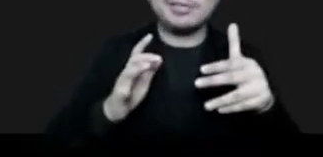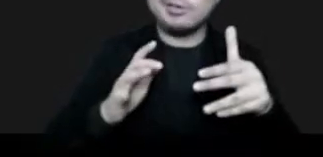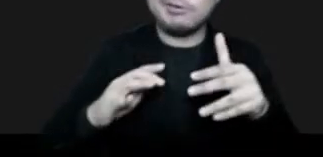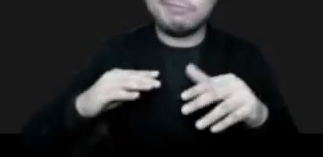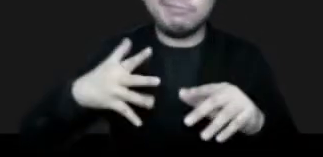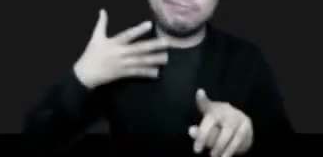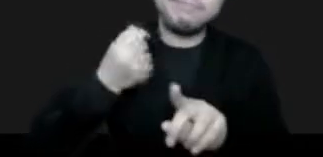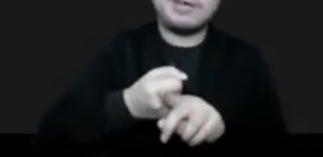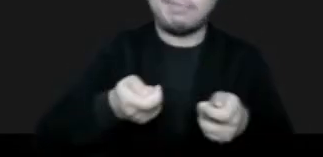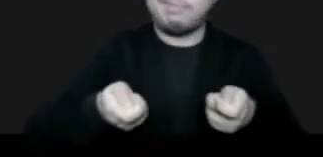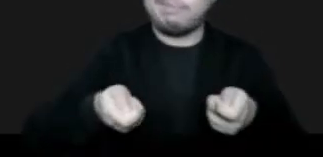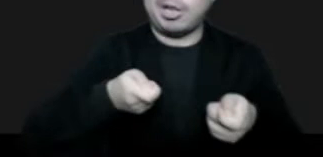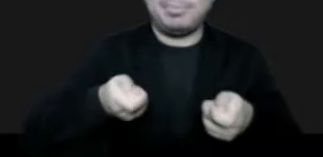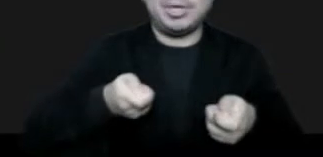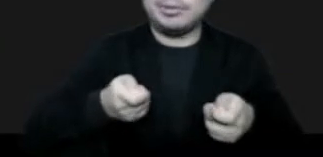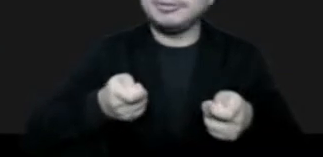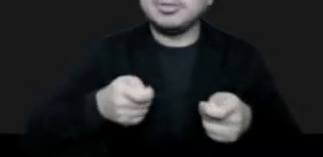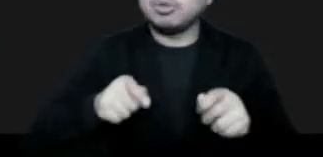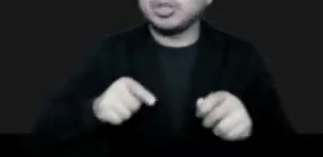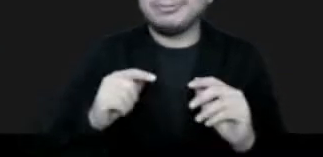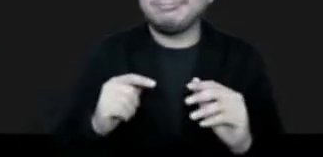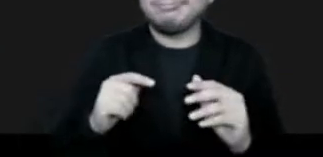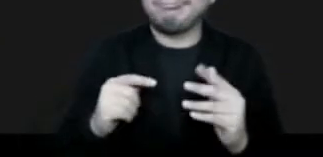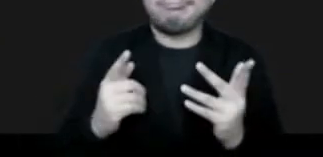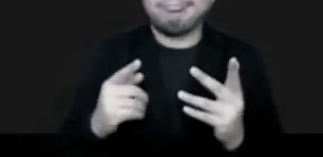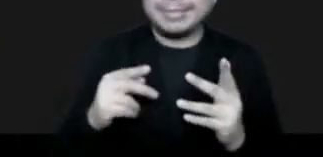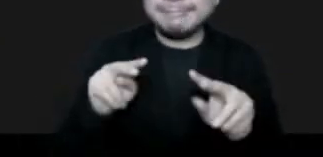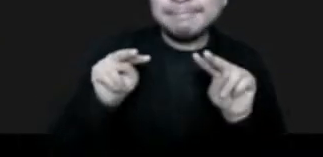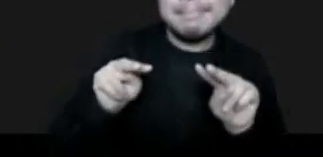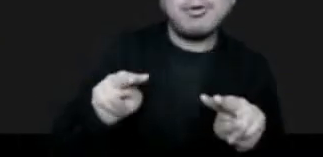levels. And this incorporates our